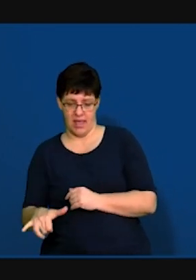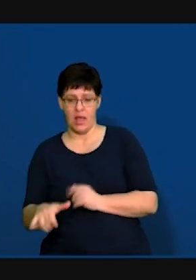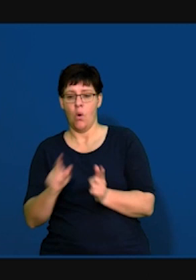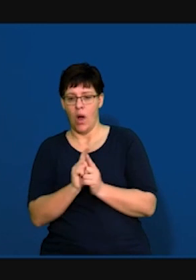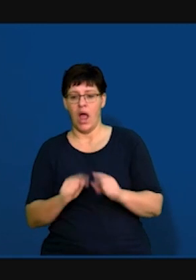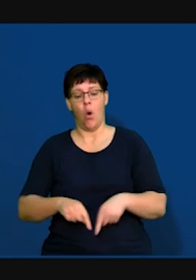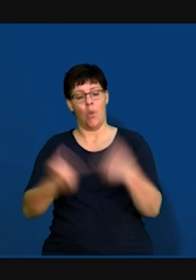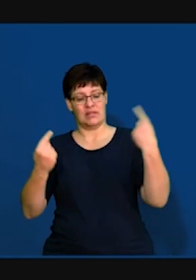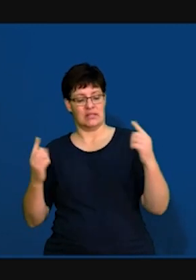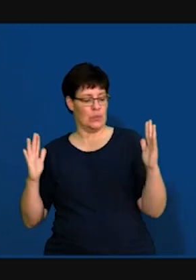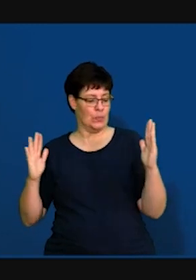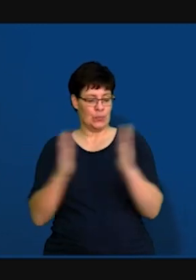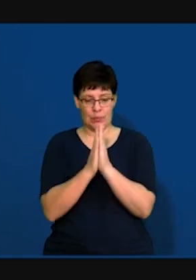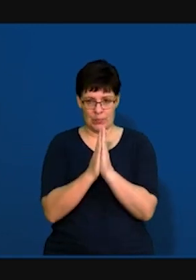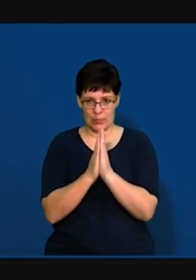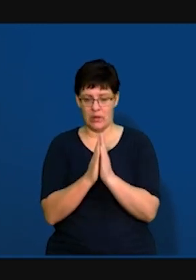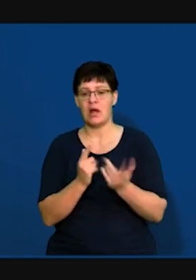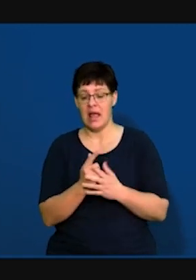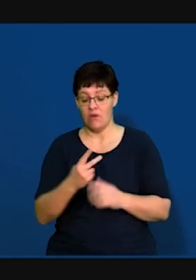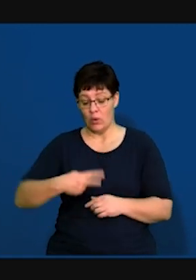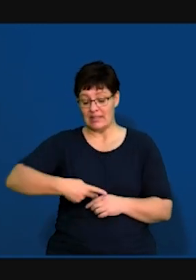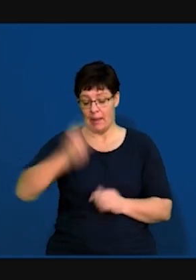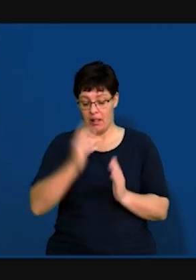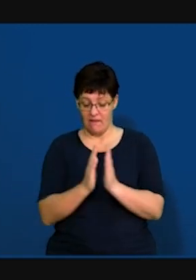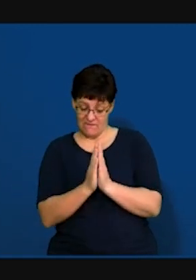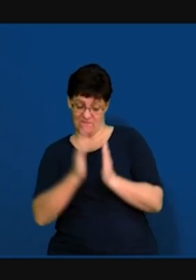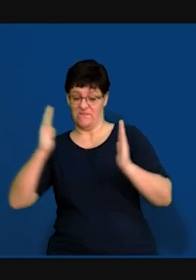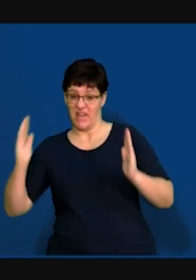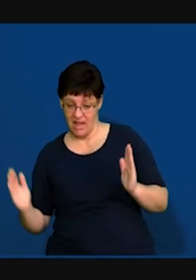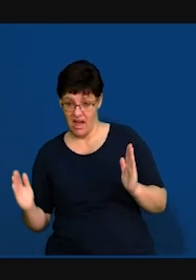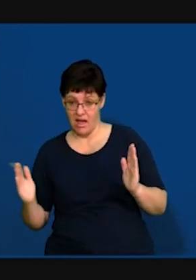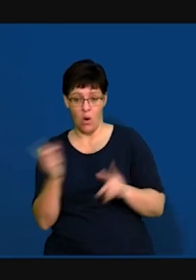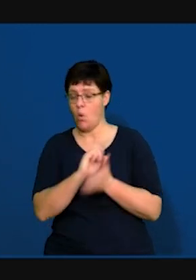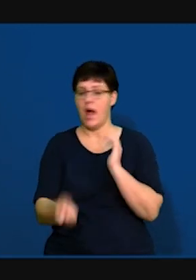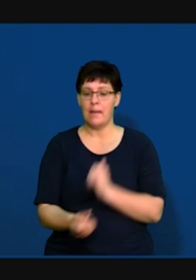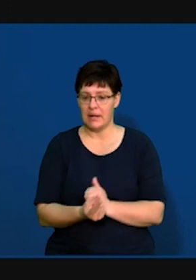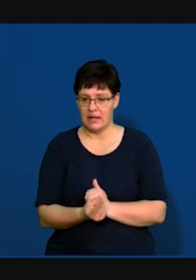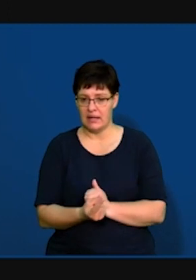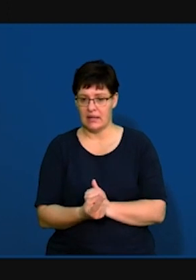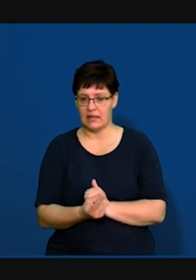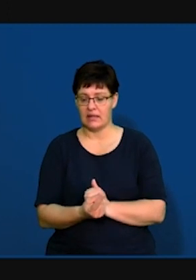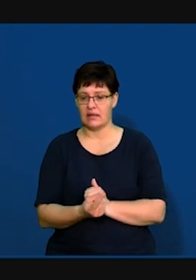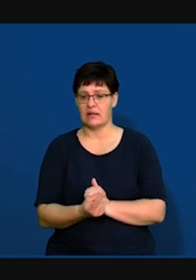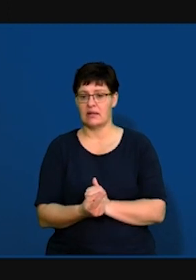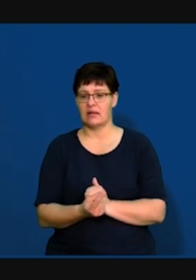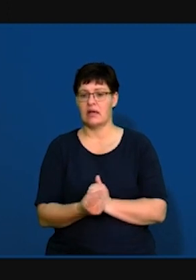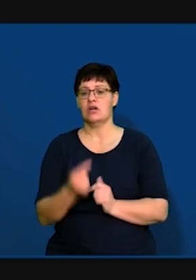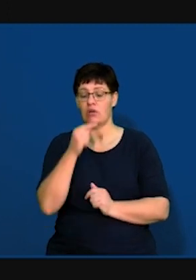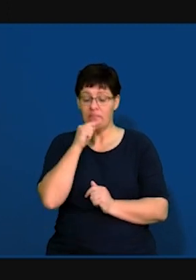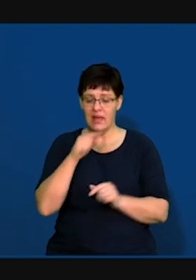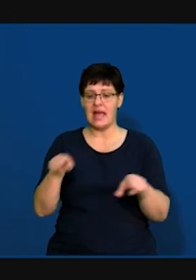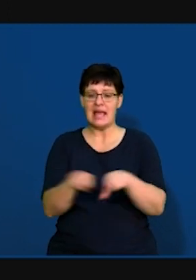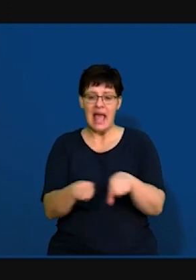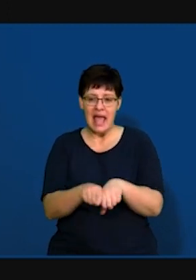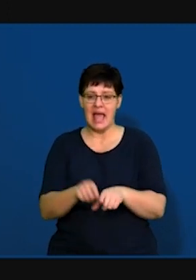opposite charges. Now, if we double the distance, what will happen? Then it says this is equals to K,